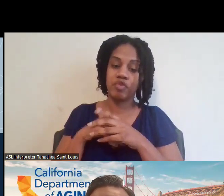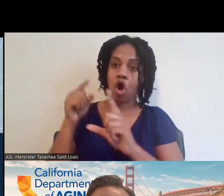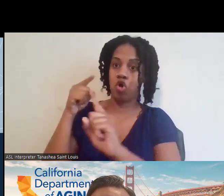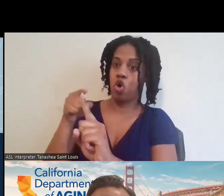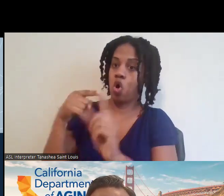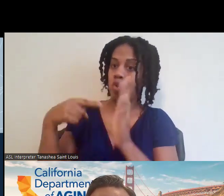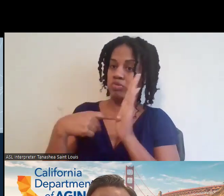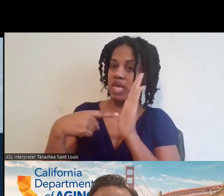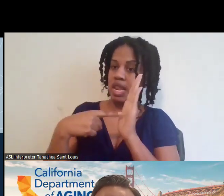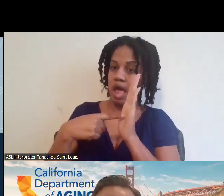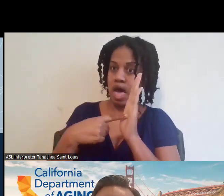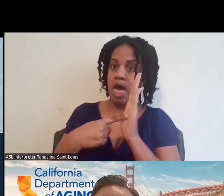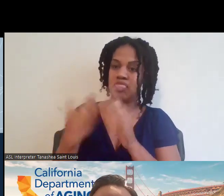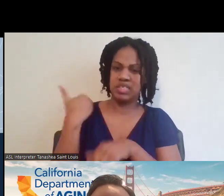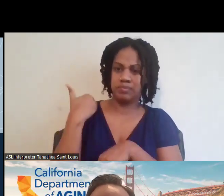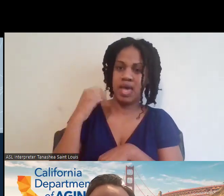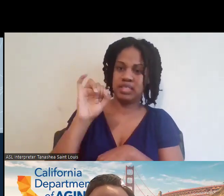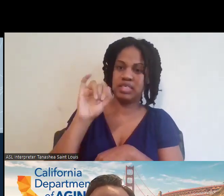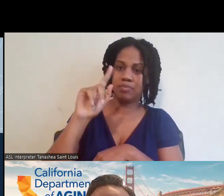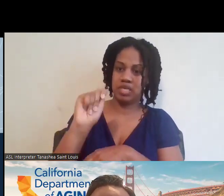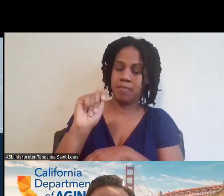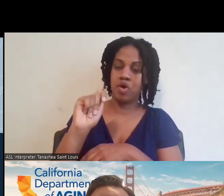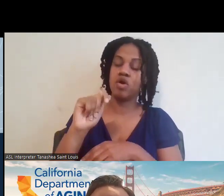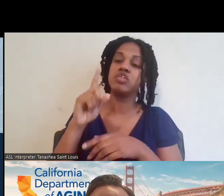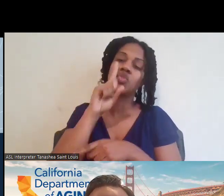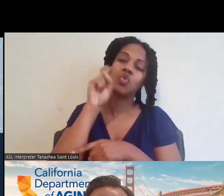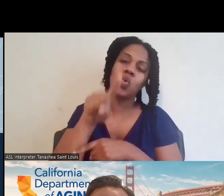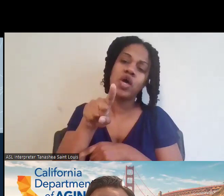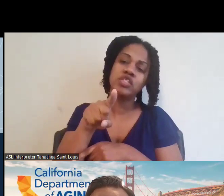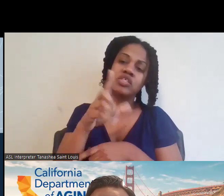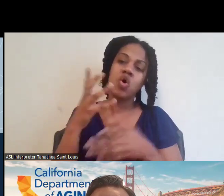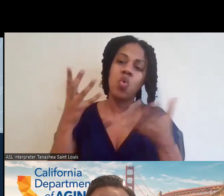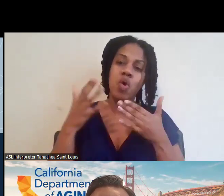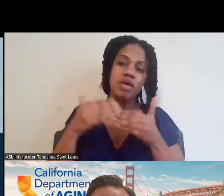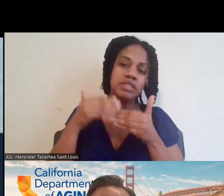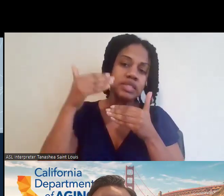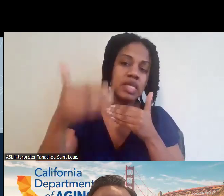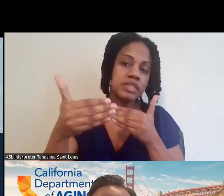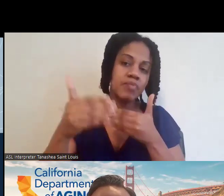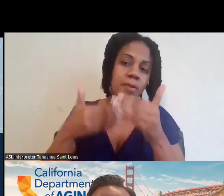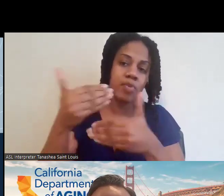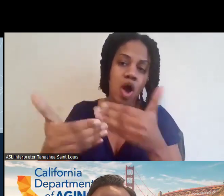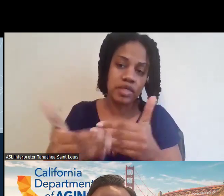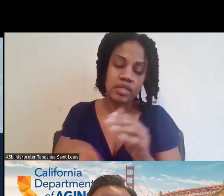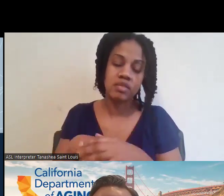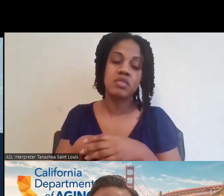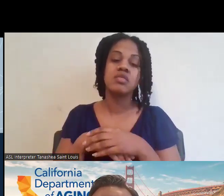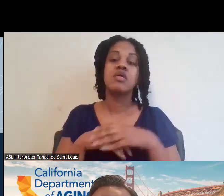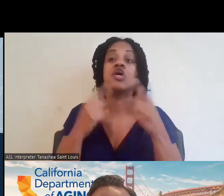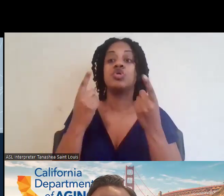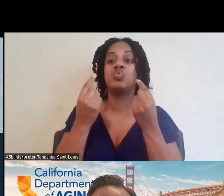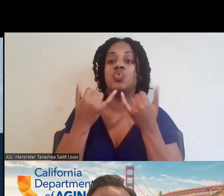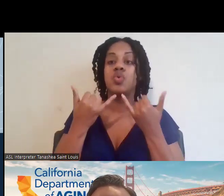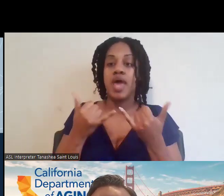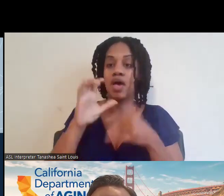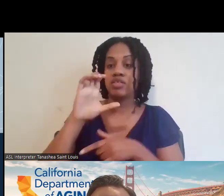of this past December. So the question is, what are the next steps in the process? So what we're doing right now at